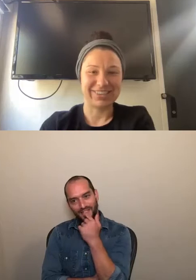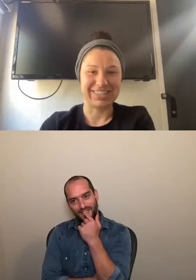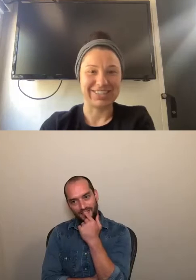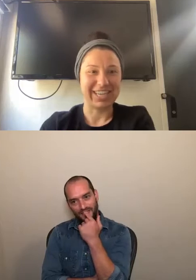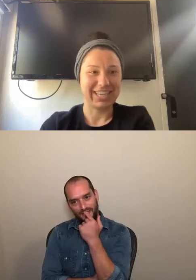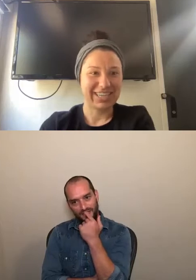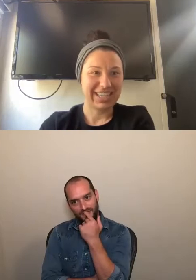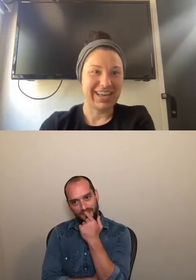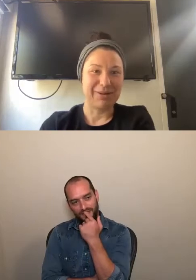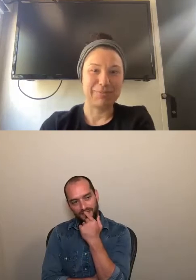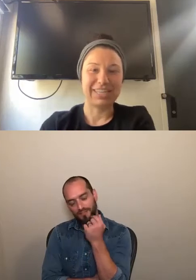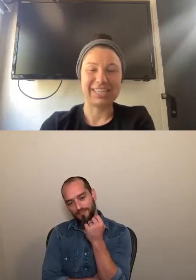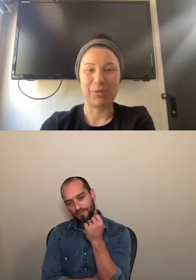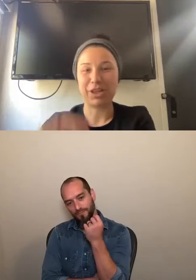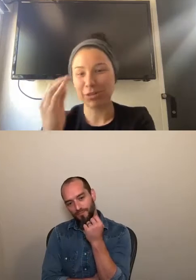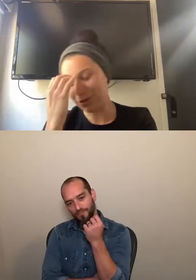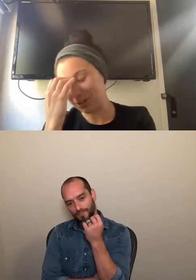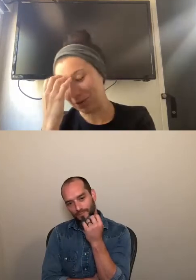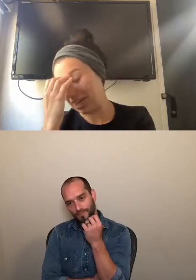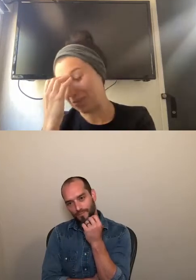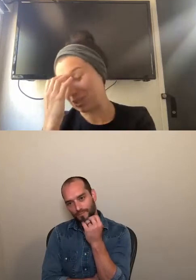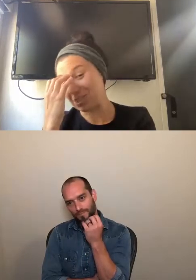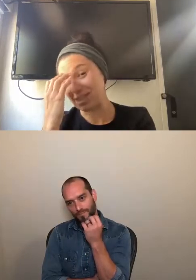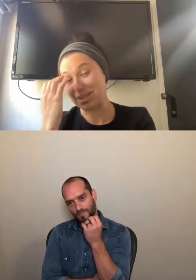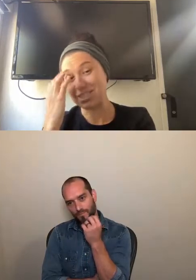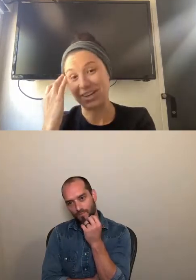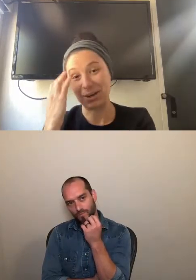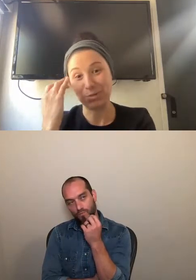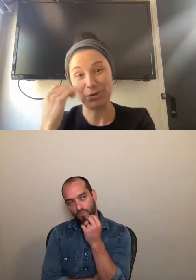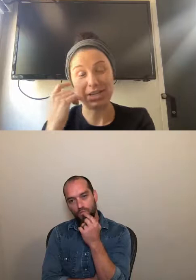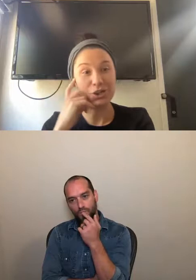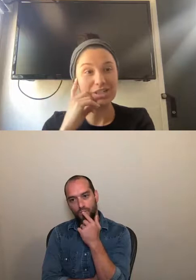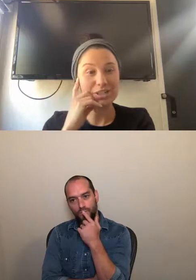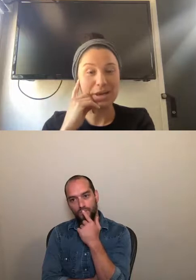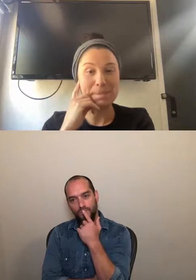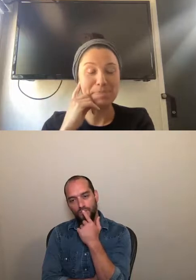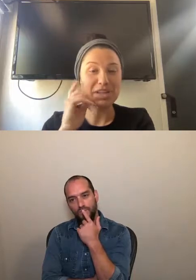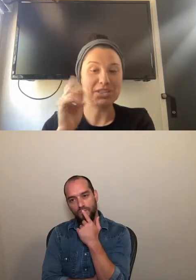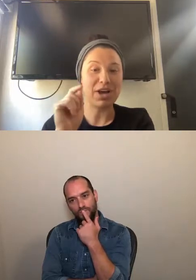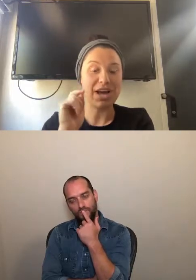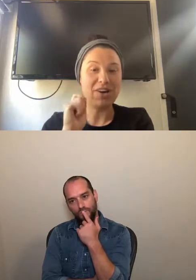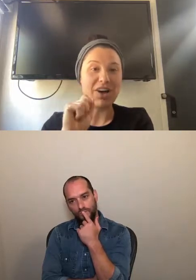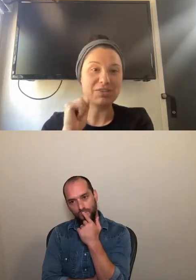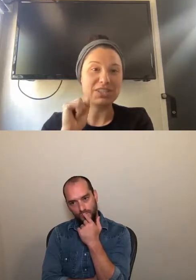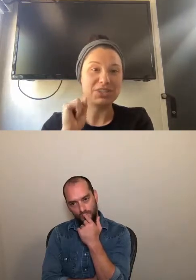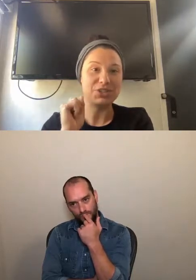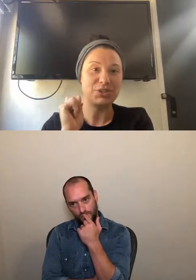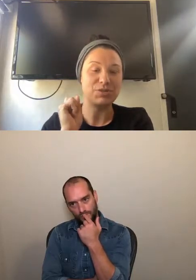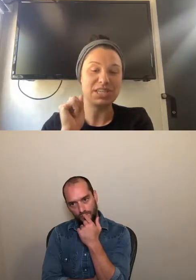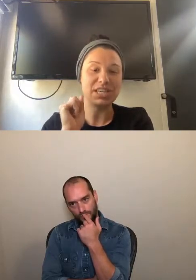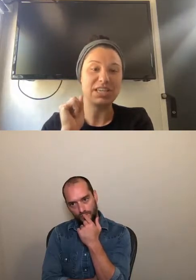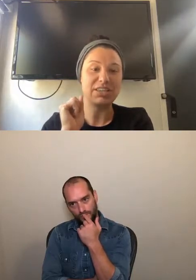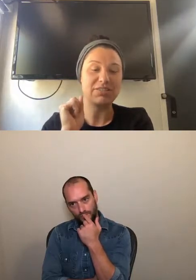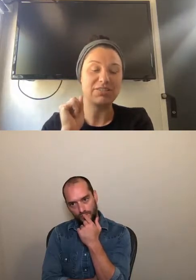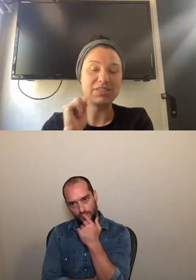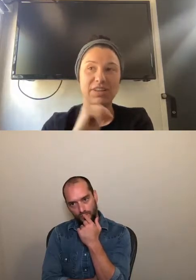He's a great attorney. But, you know, I'm going to throw a little monkey wrench into the mix here. I hope you're ready, Josh. So how often do you